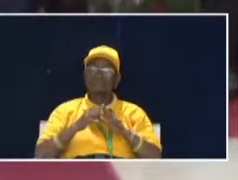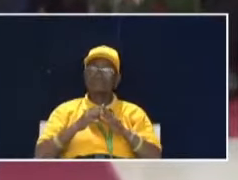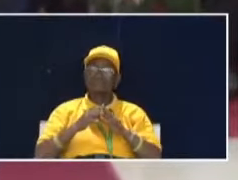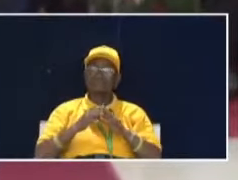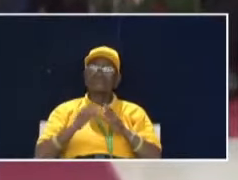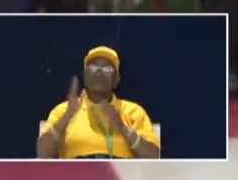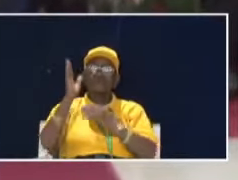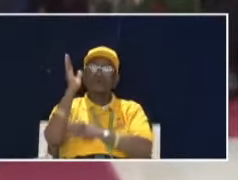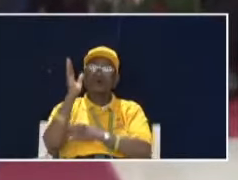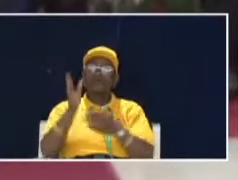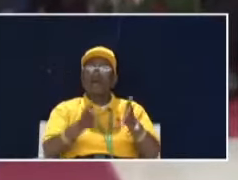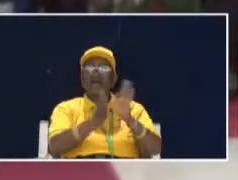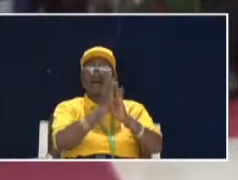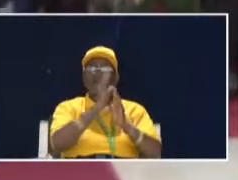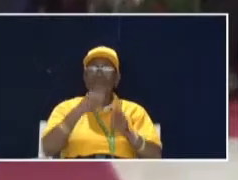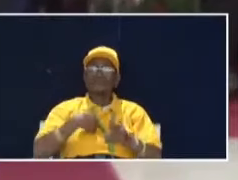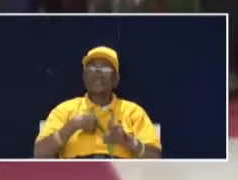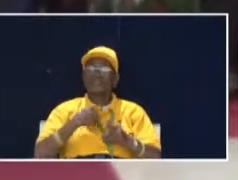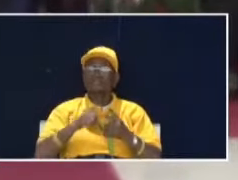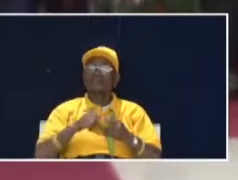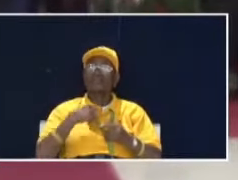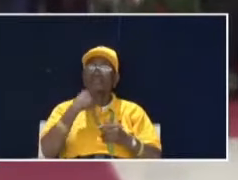God asked me to tell you a story.